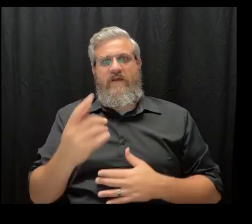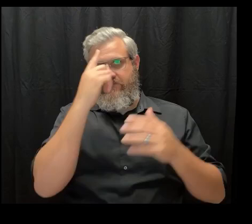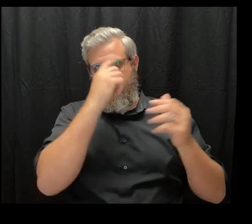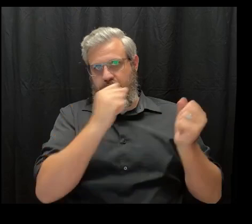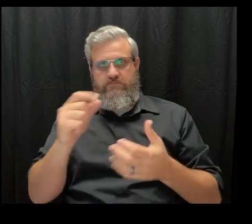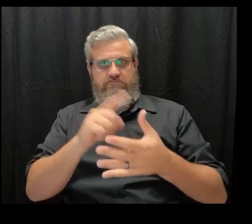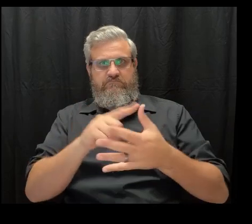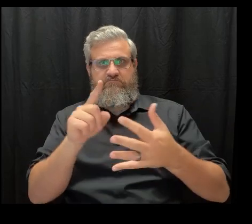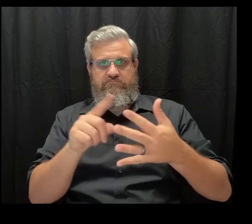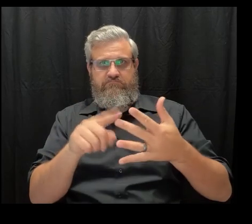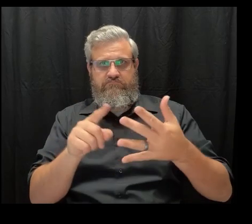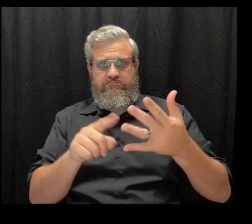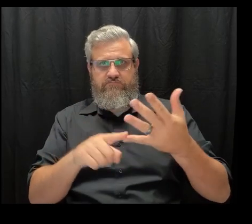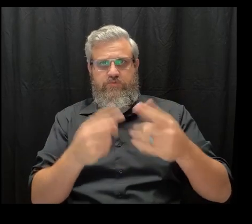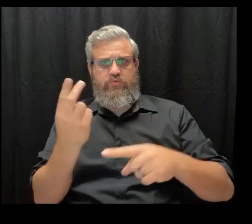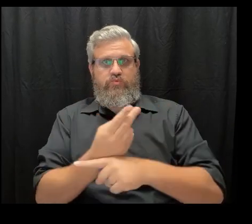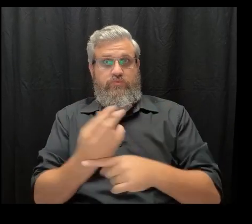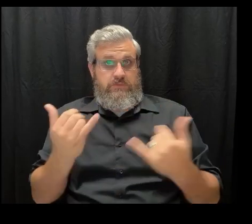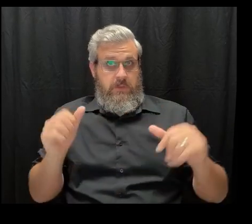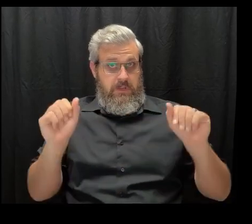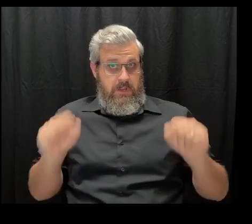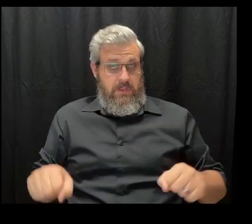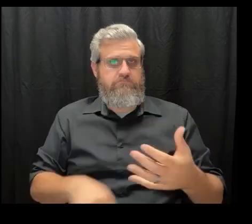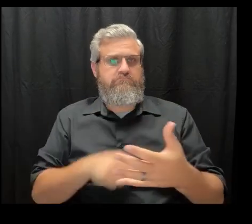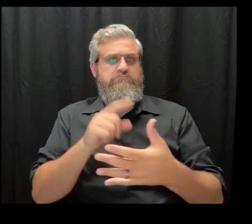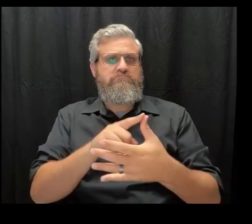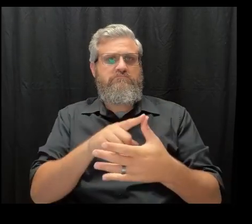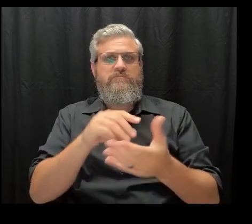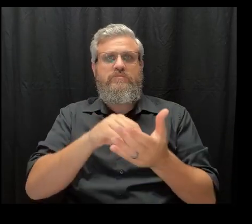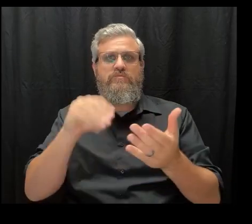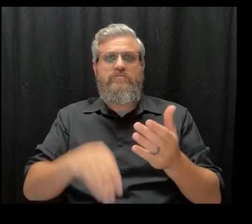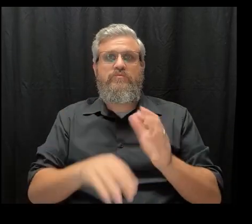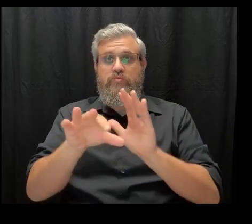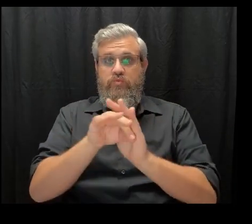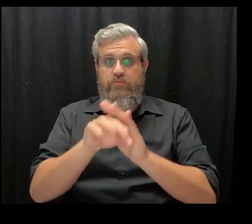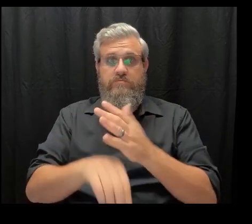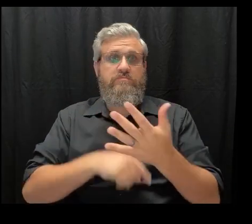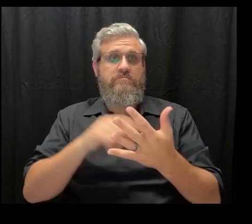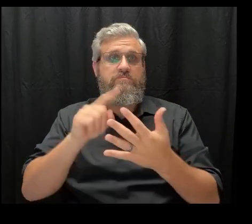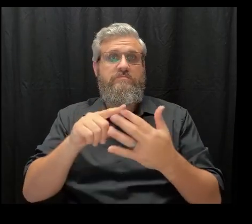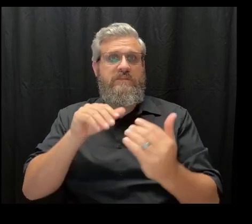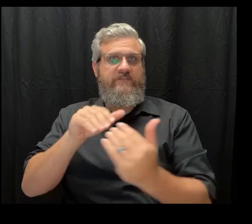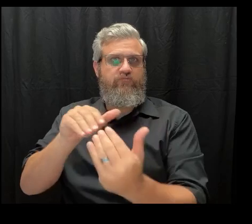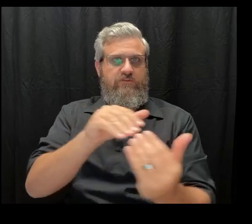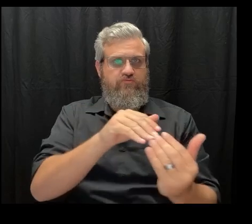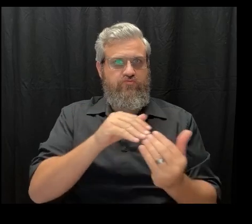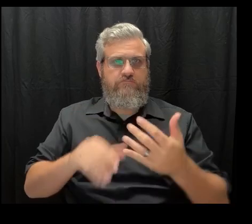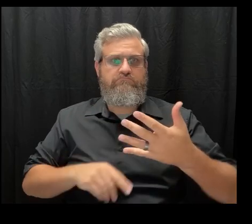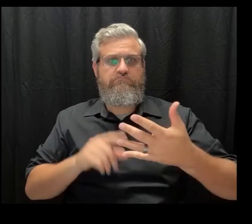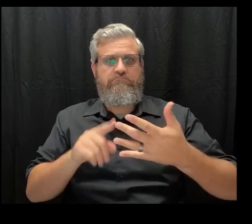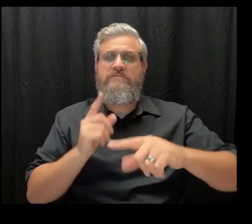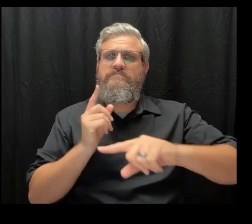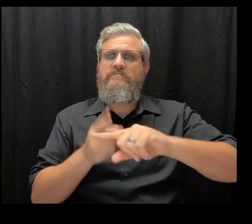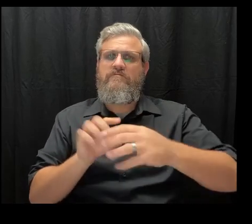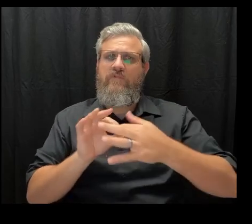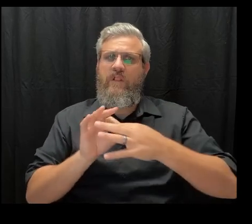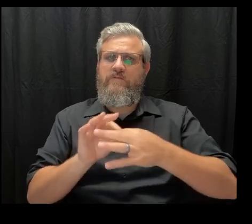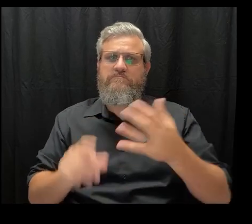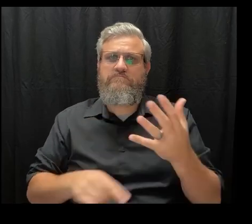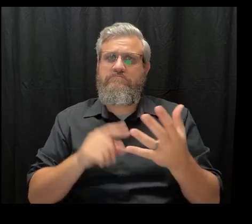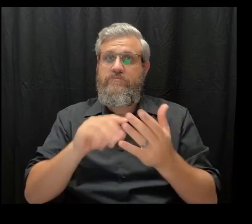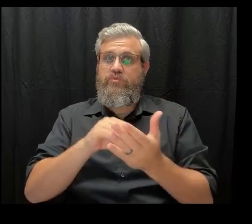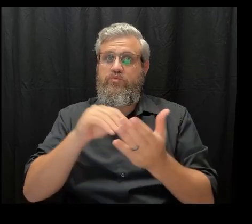away. These include student choice, differentiation, positive relationships, student interest, and